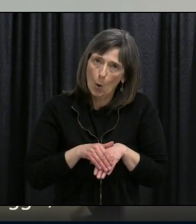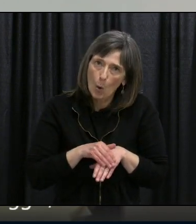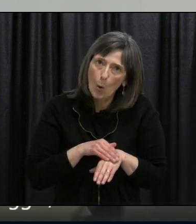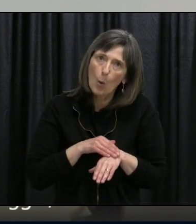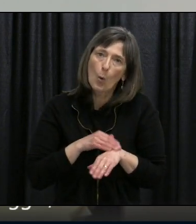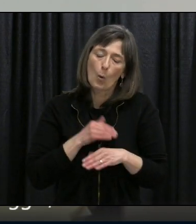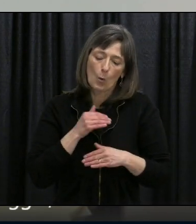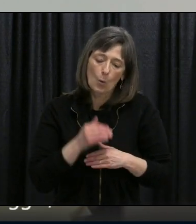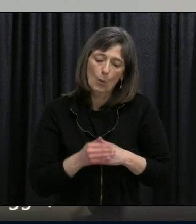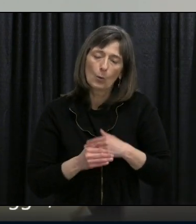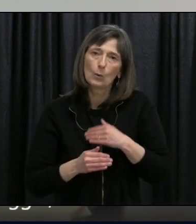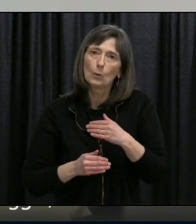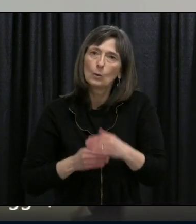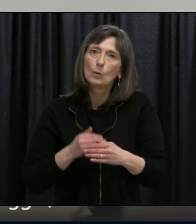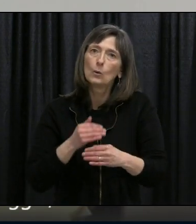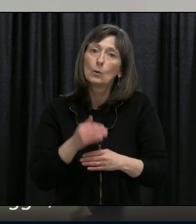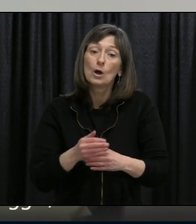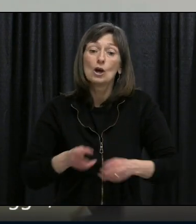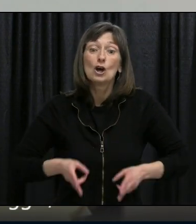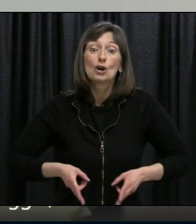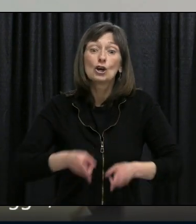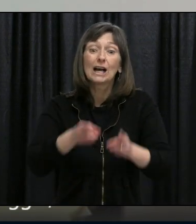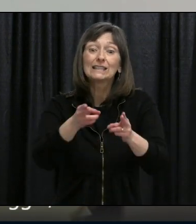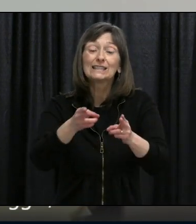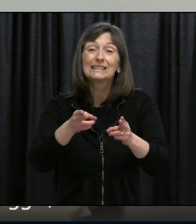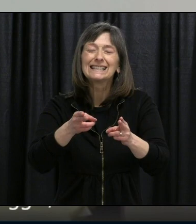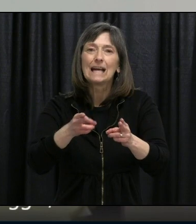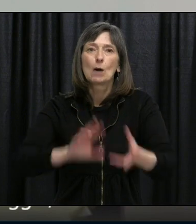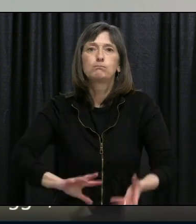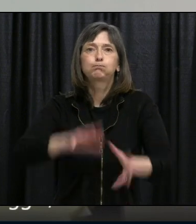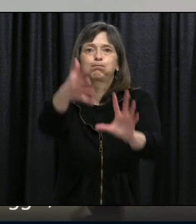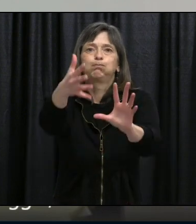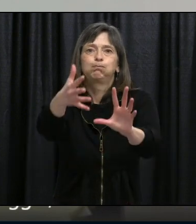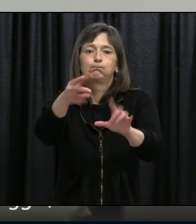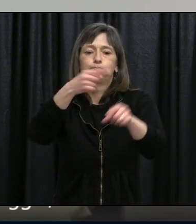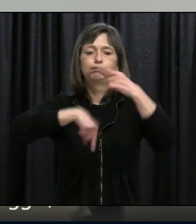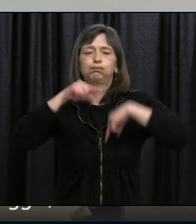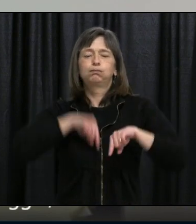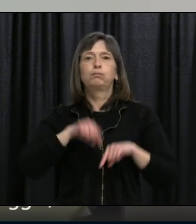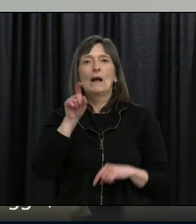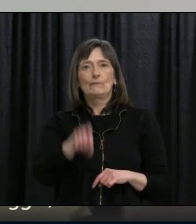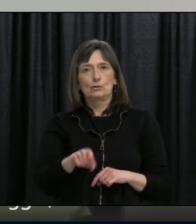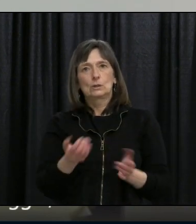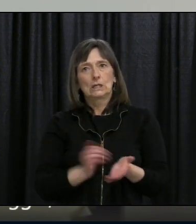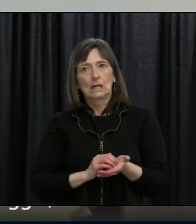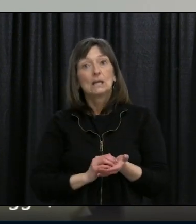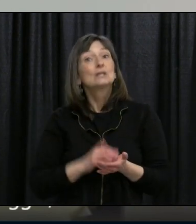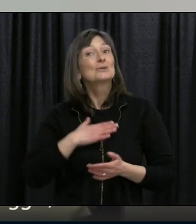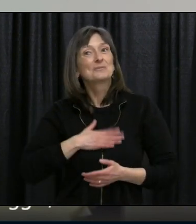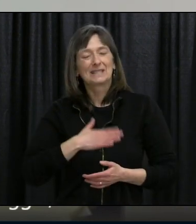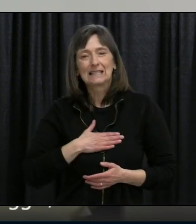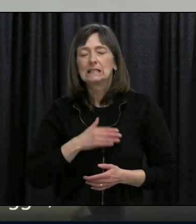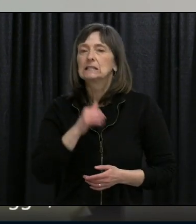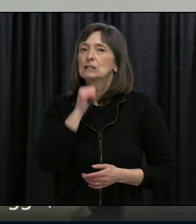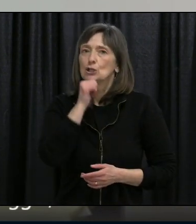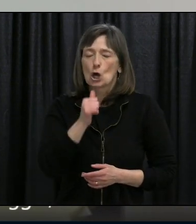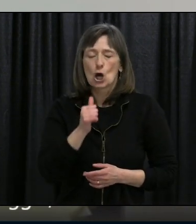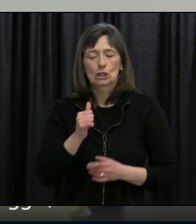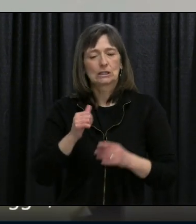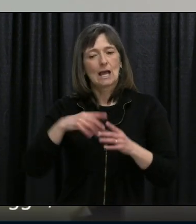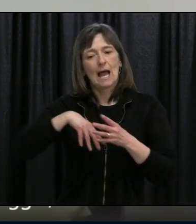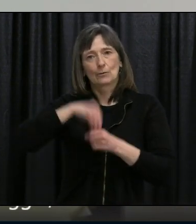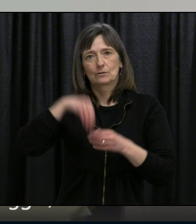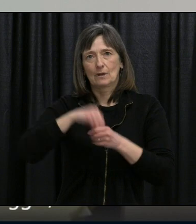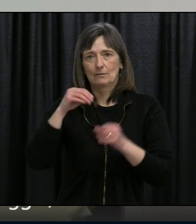rush this, we run the risk of wrecking it. So stay in your bubble, bigger as it may be, protect your bubble, and